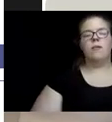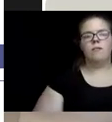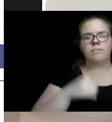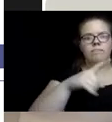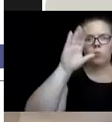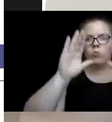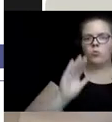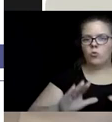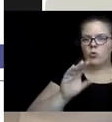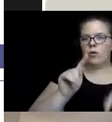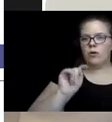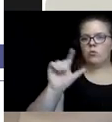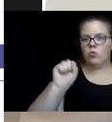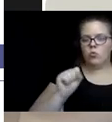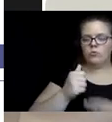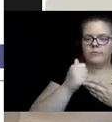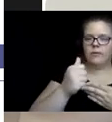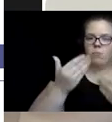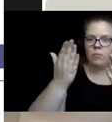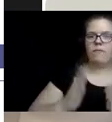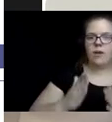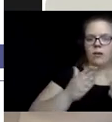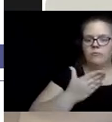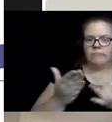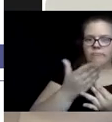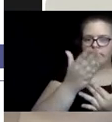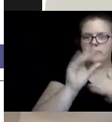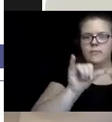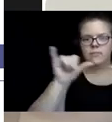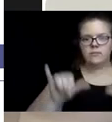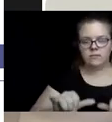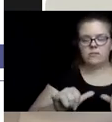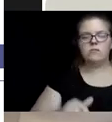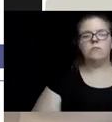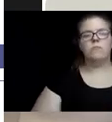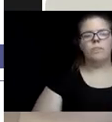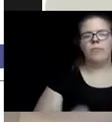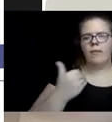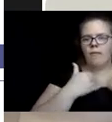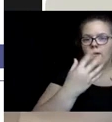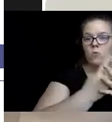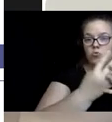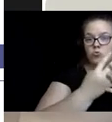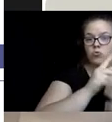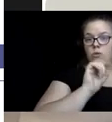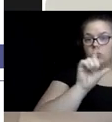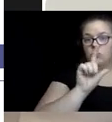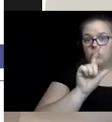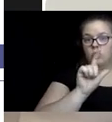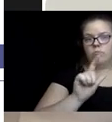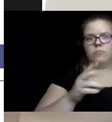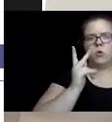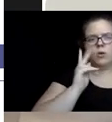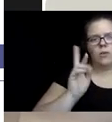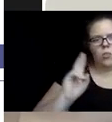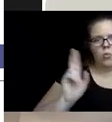help providers navigate the systems that are in place. There's a screening tool on one side. You see that on the right-hand side of